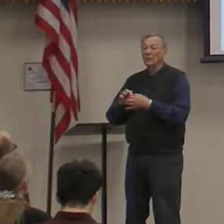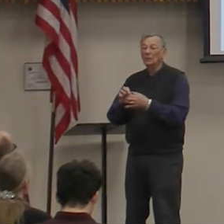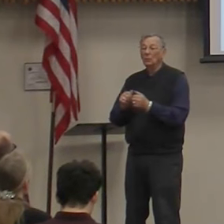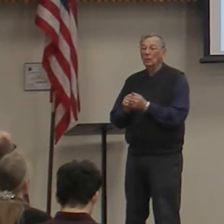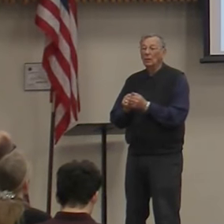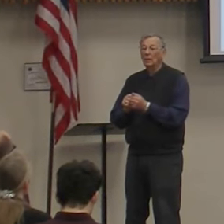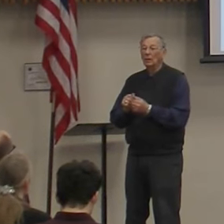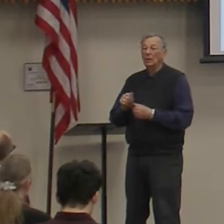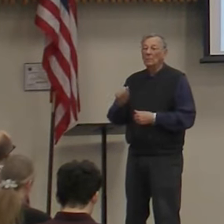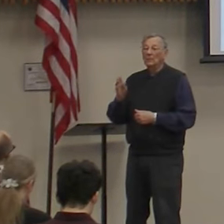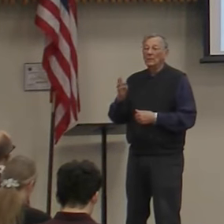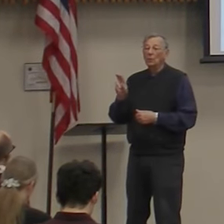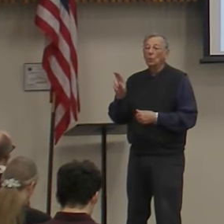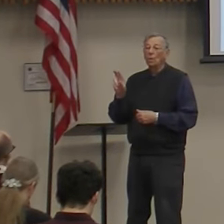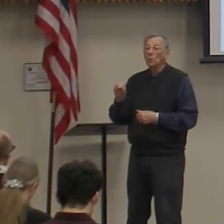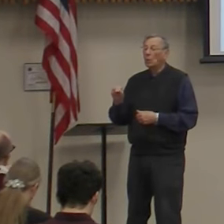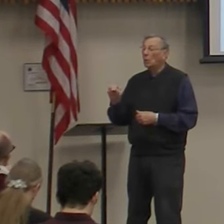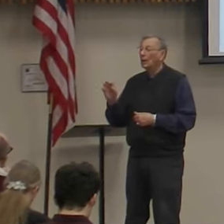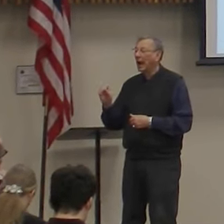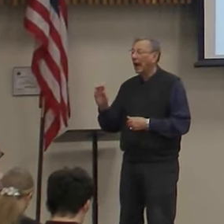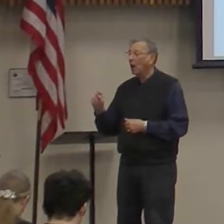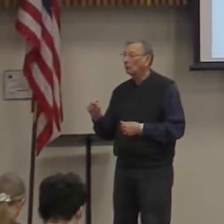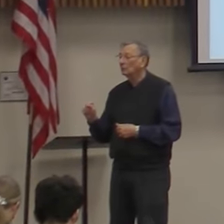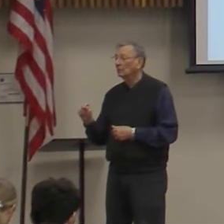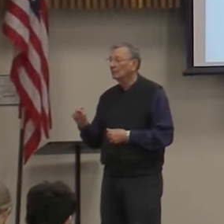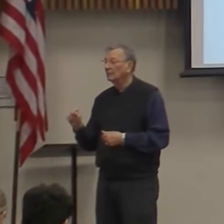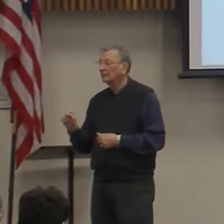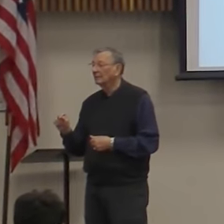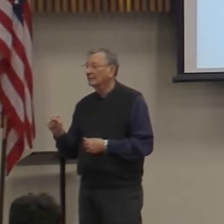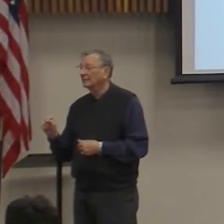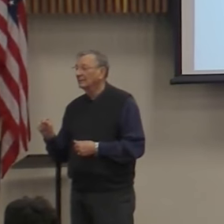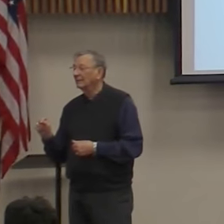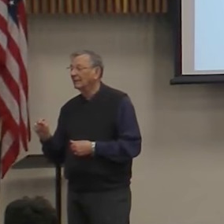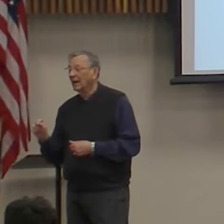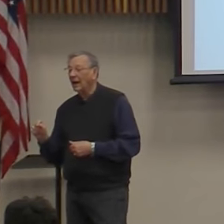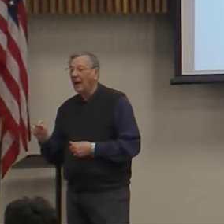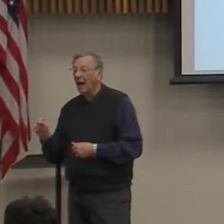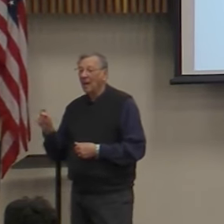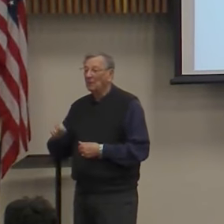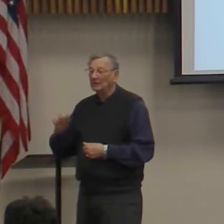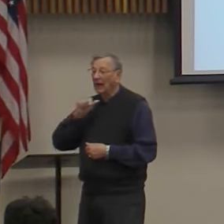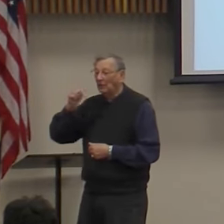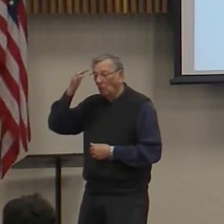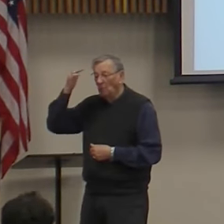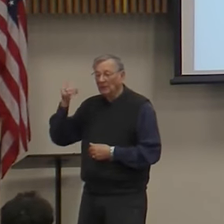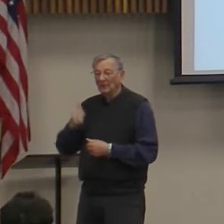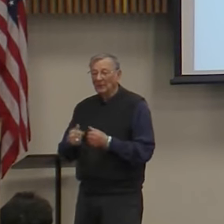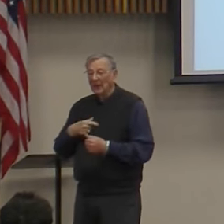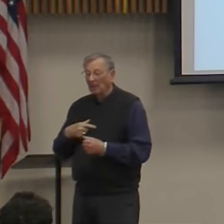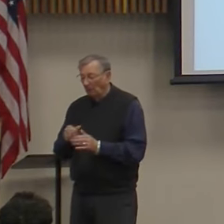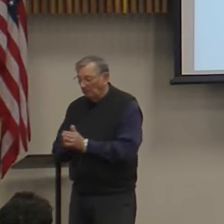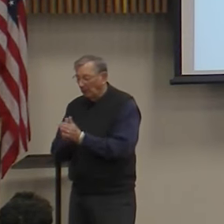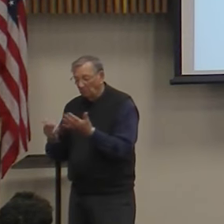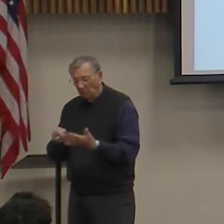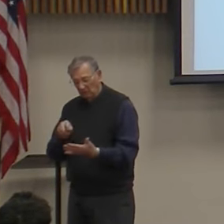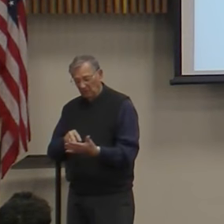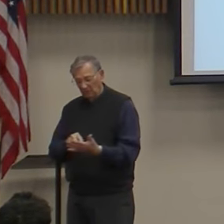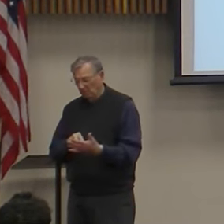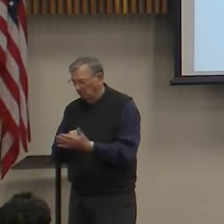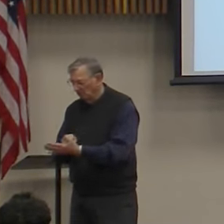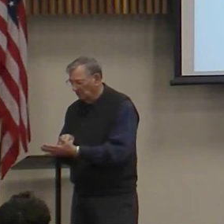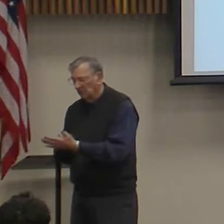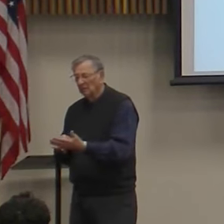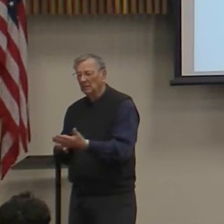burnout. I got to tell you, I must not know much about burnout because every time I picked up a book and looked about it,